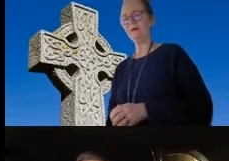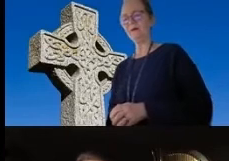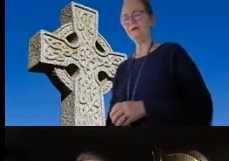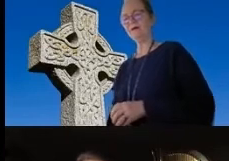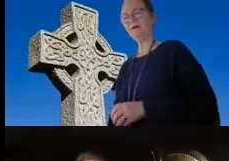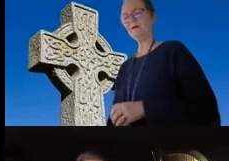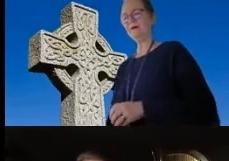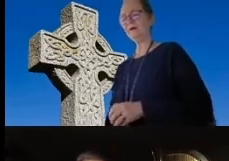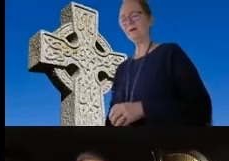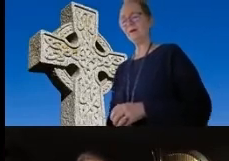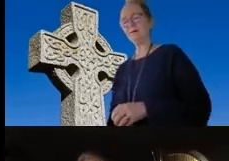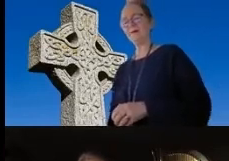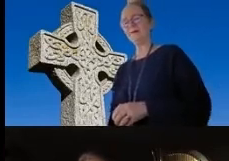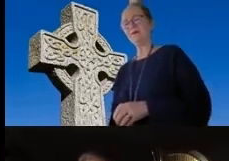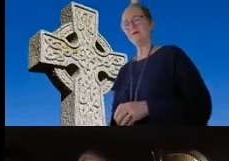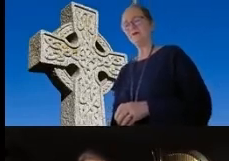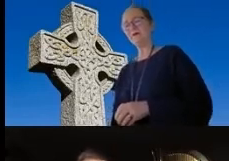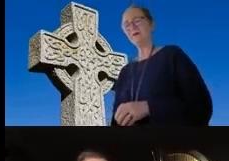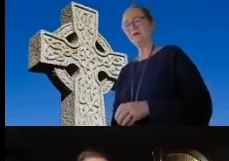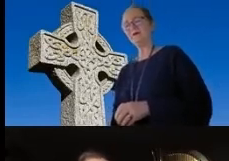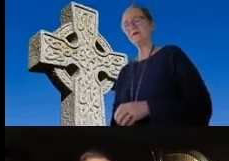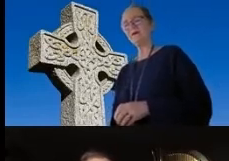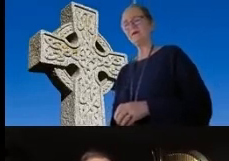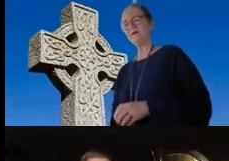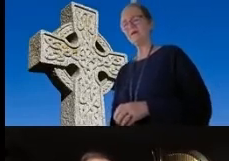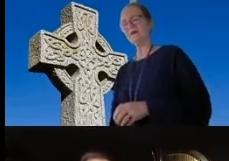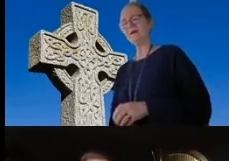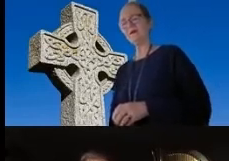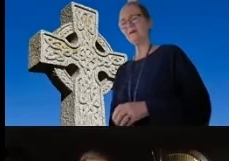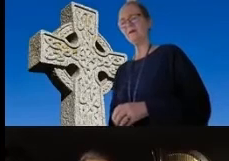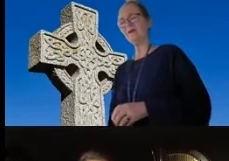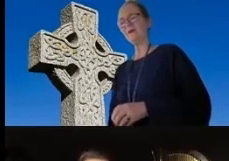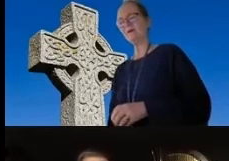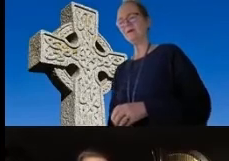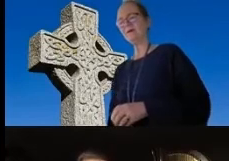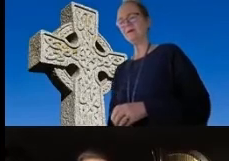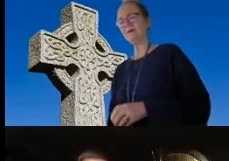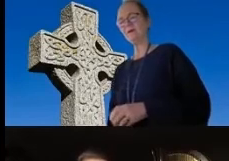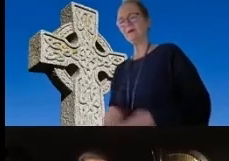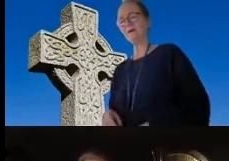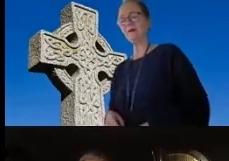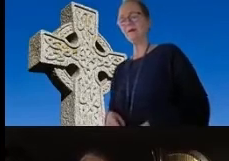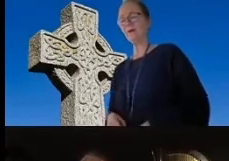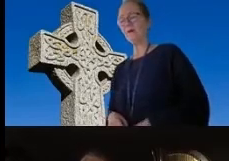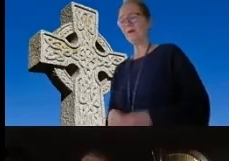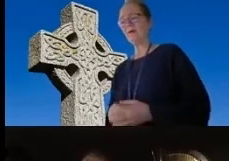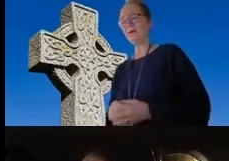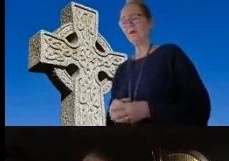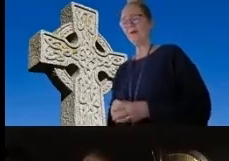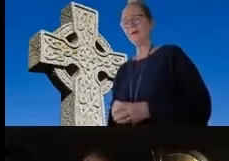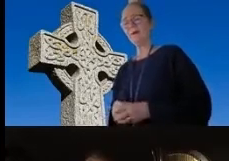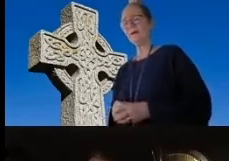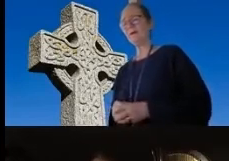saint. His mother. Sho chestinus of Aha, Enye.